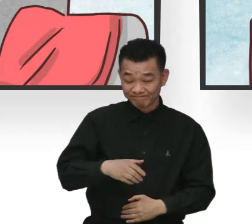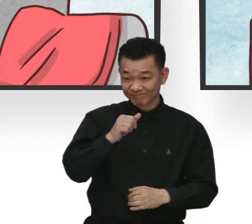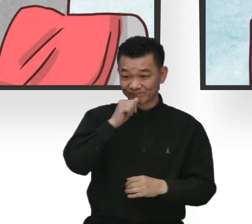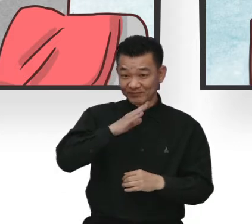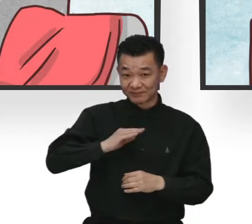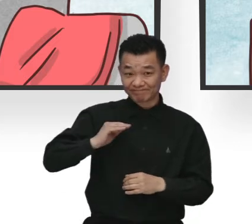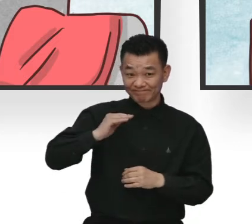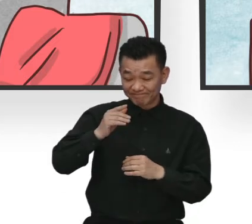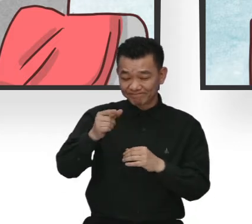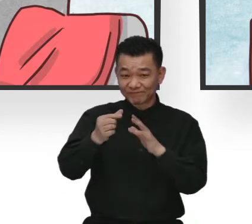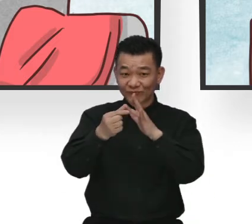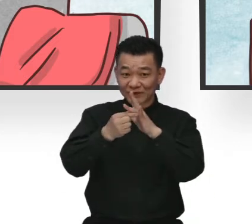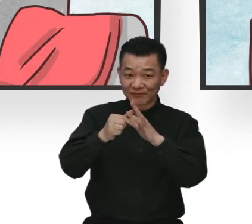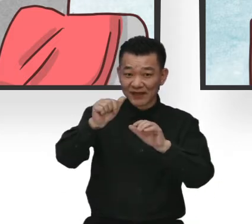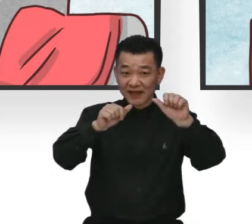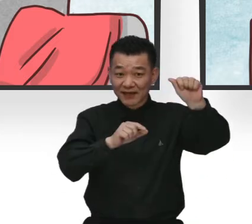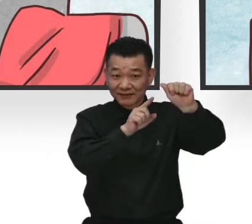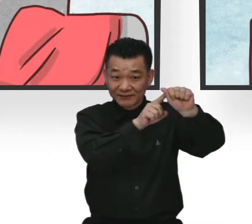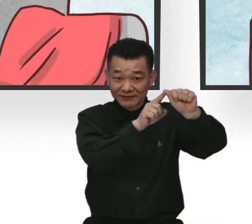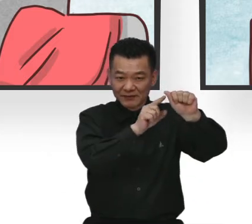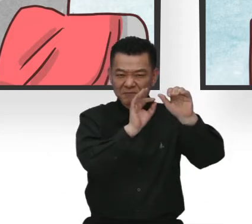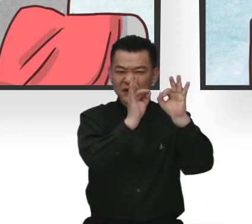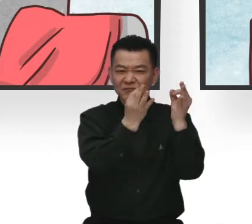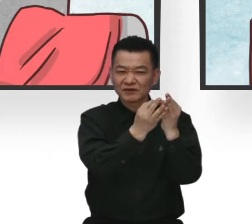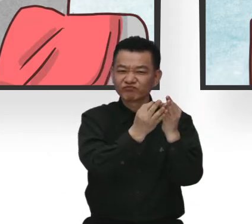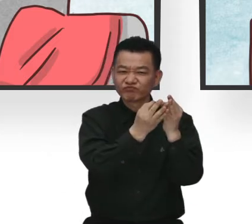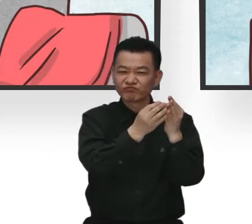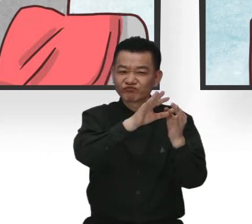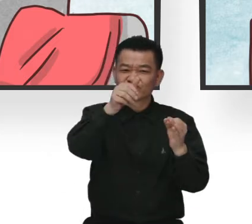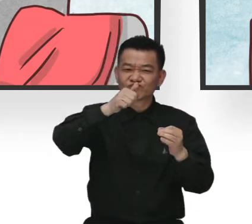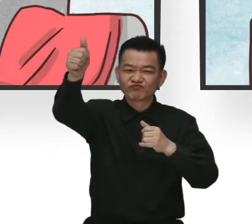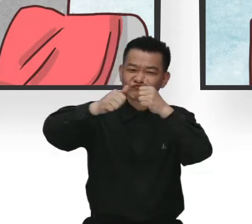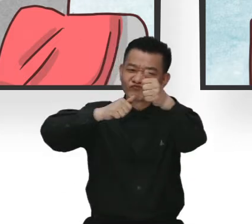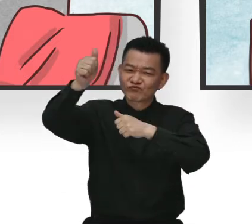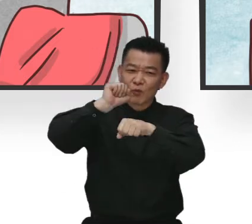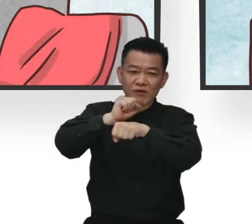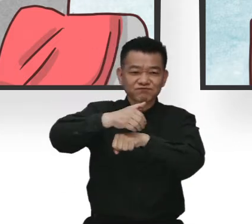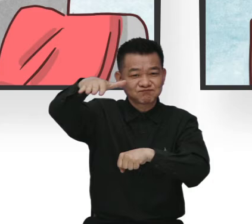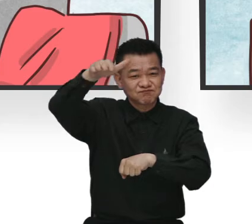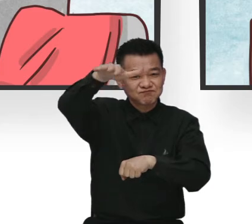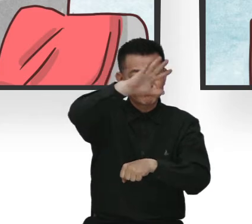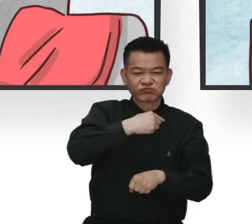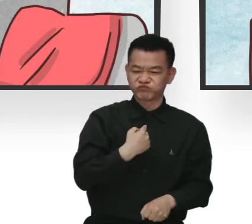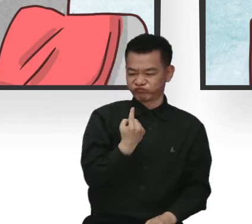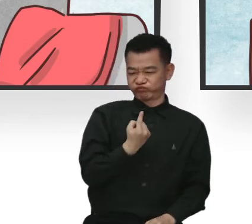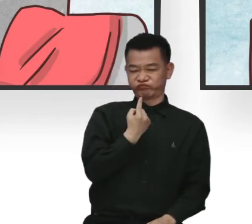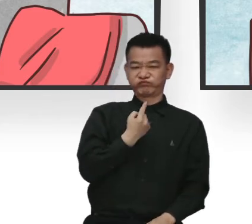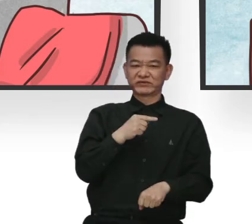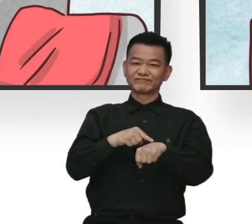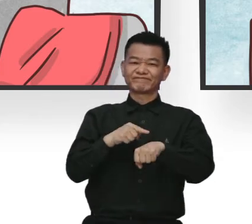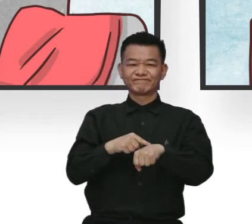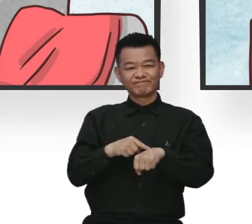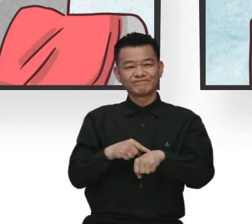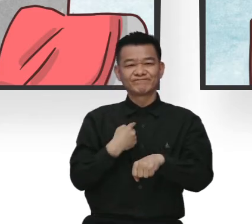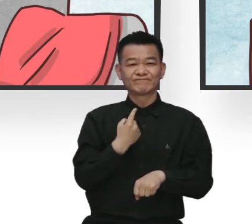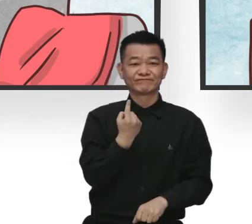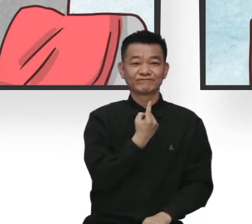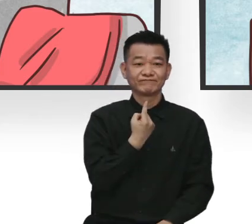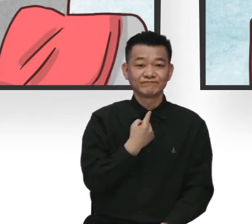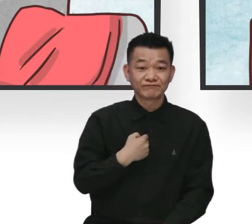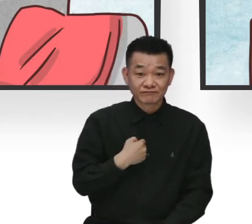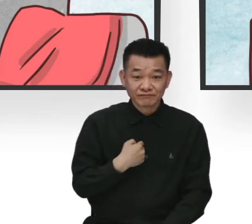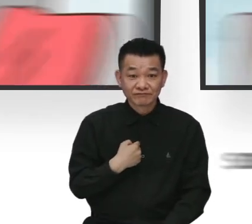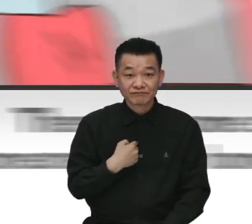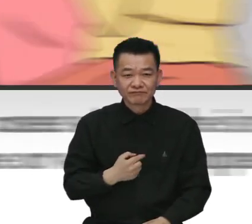Mrs. A, who is a housewife, spends a lot of time alone in her home when her family is not around or while her family goes to